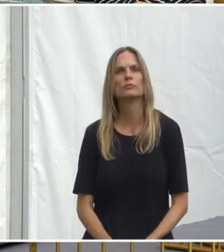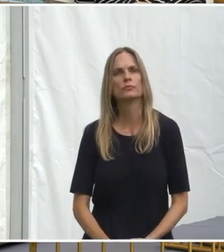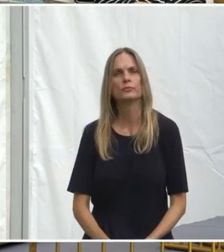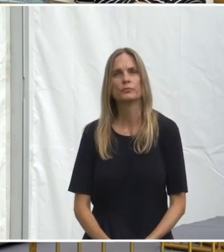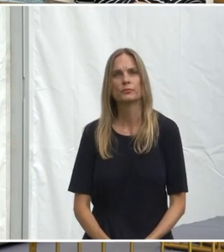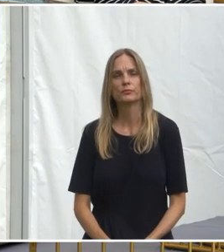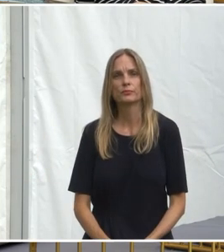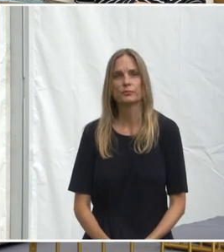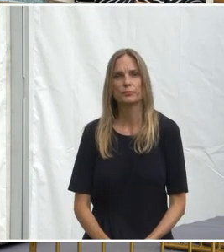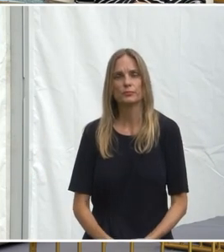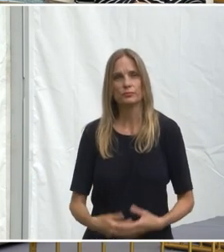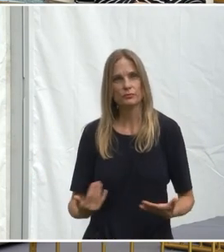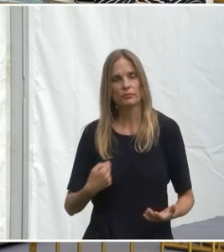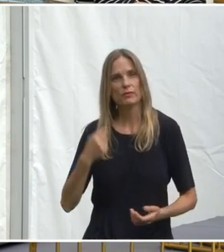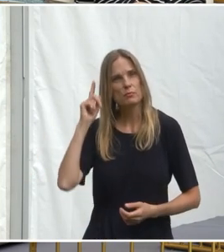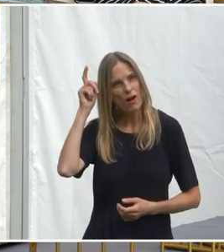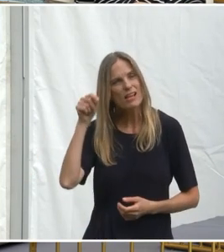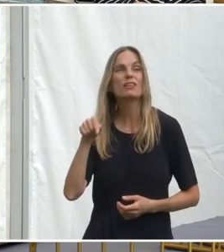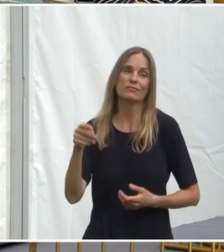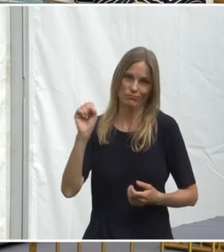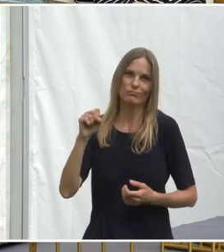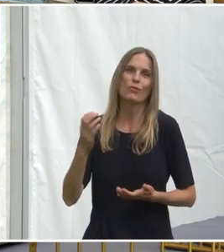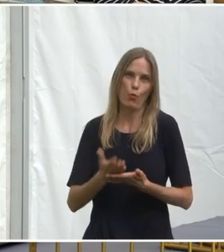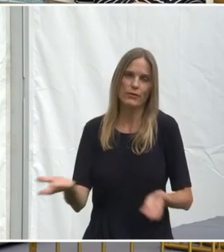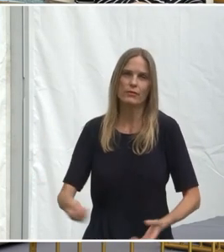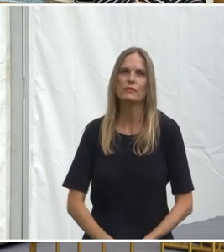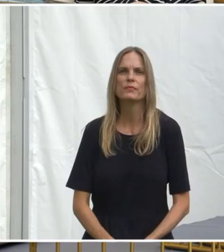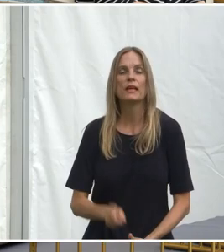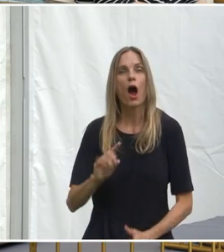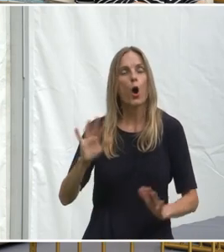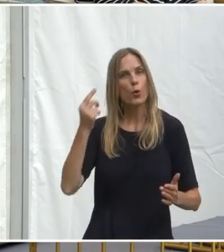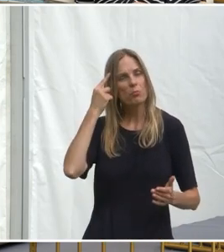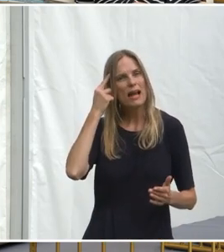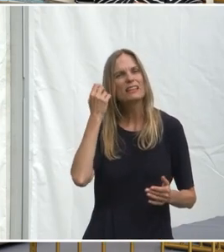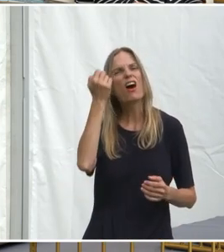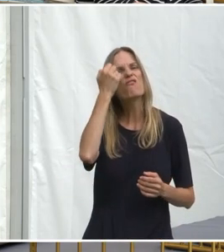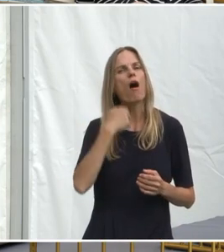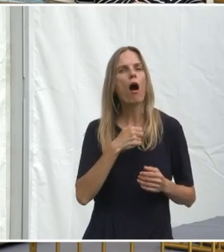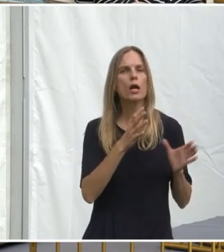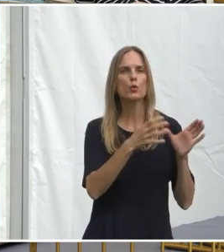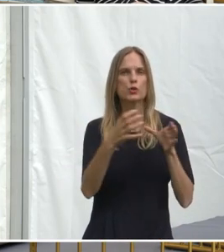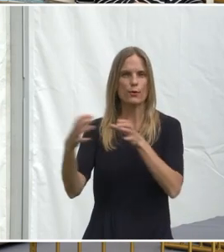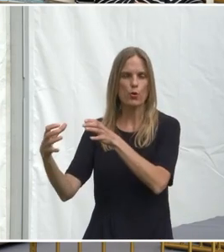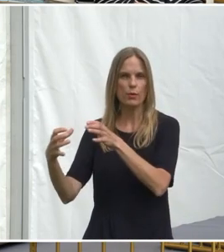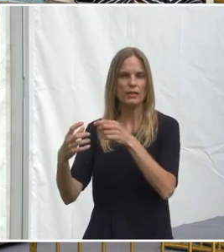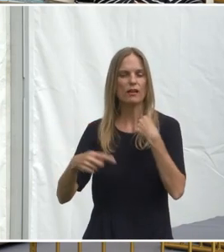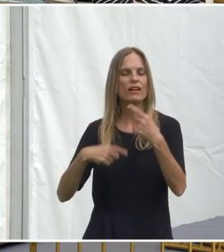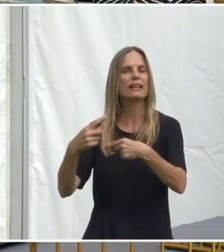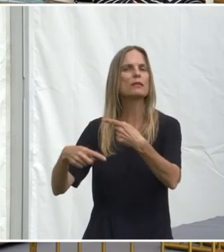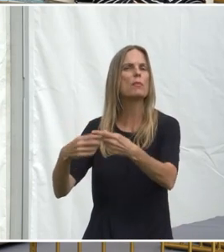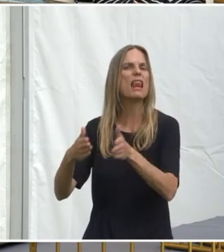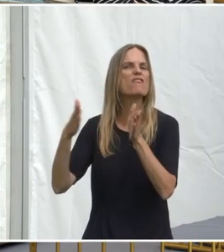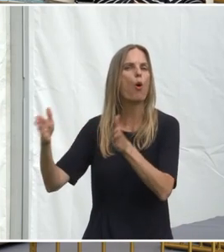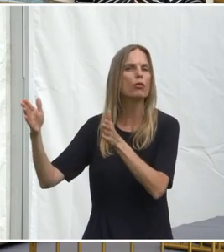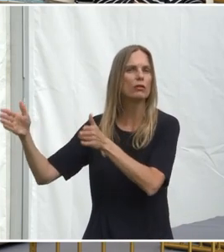communities. So I think it is. And then when we talk about generational things, that is also something. Those who are